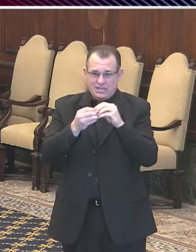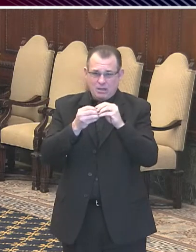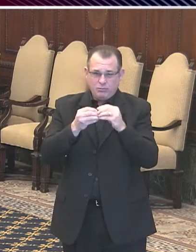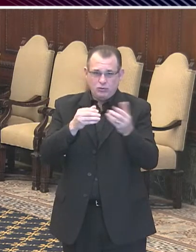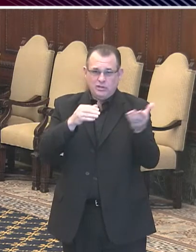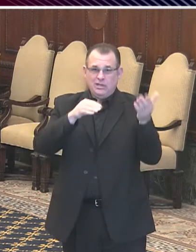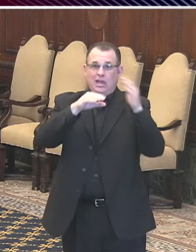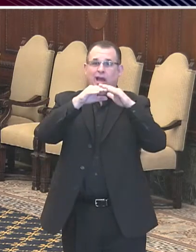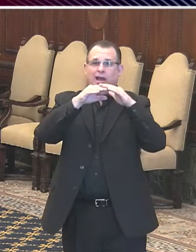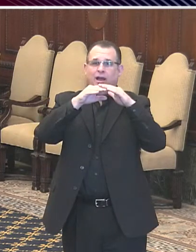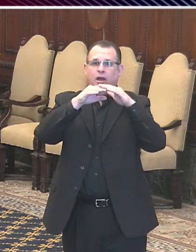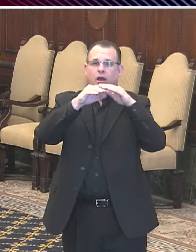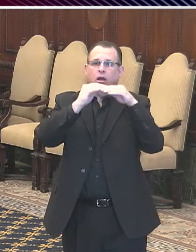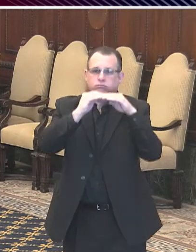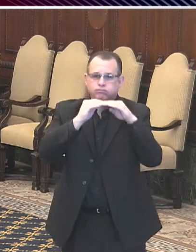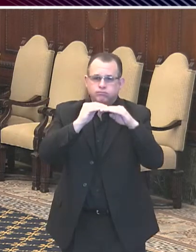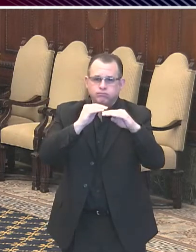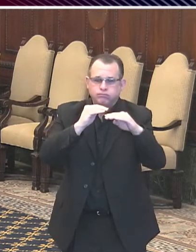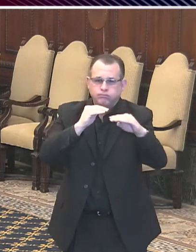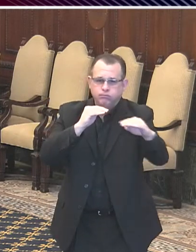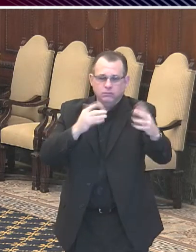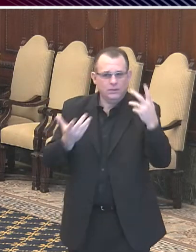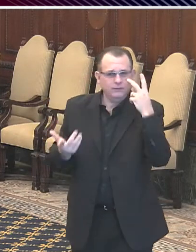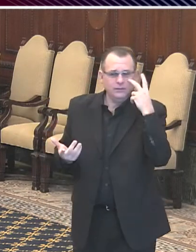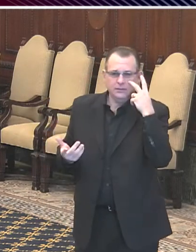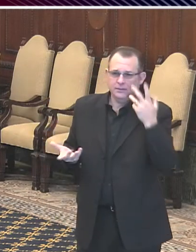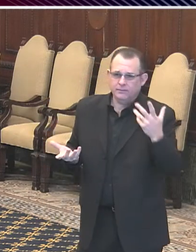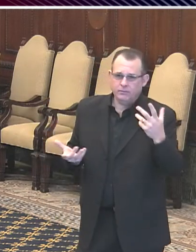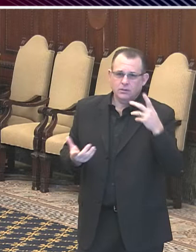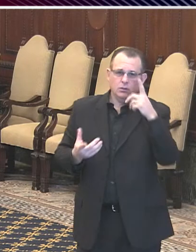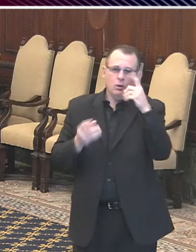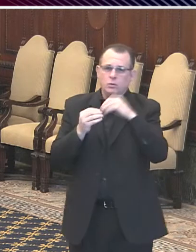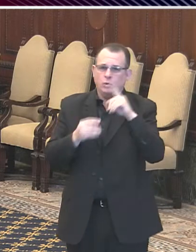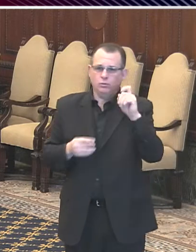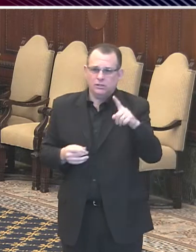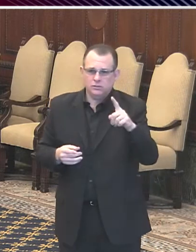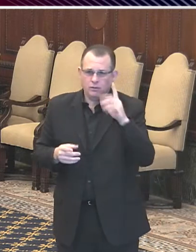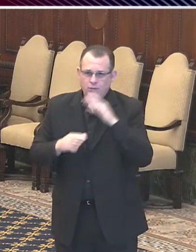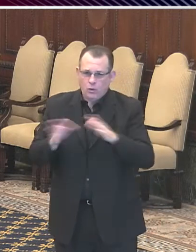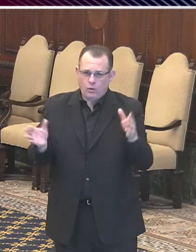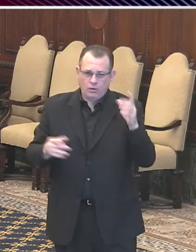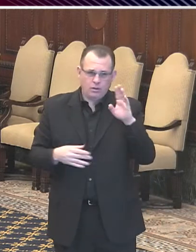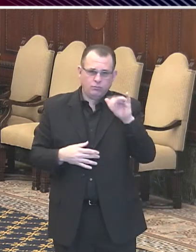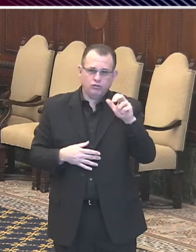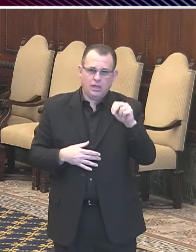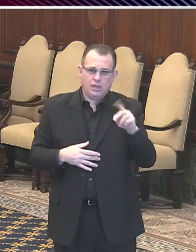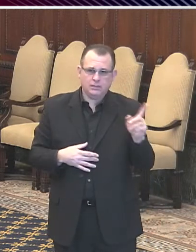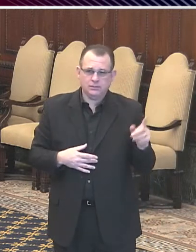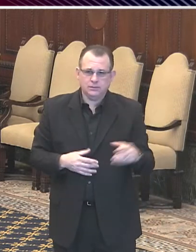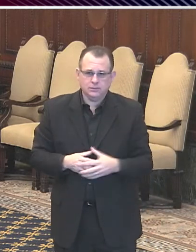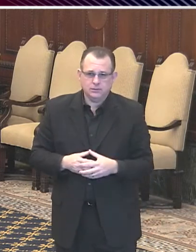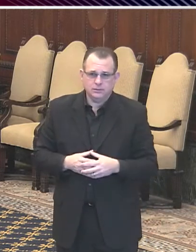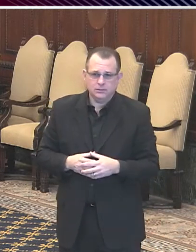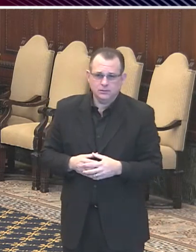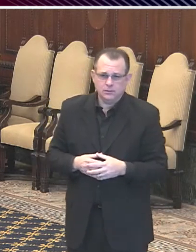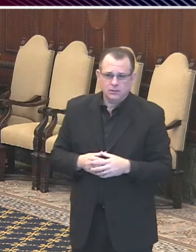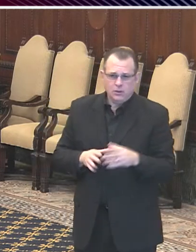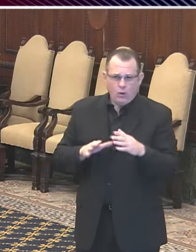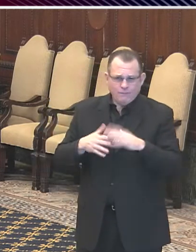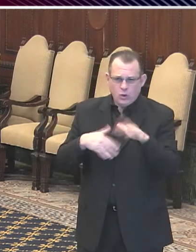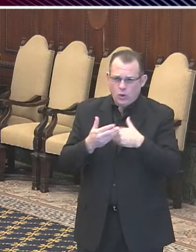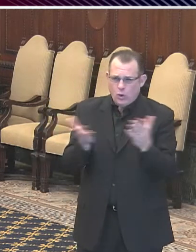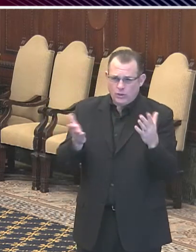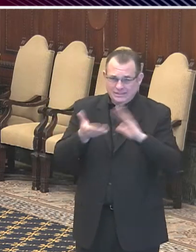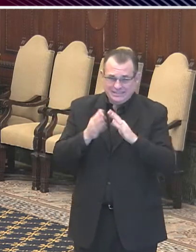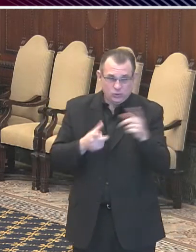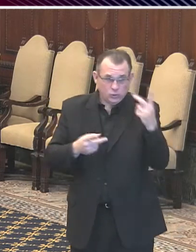Okay, thank you. And I have one more question, if I'm allowed. Just overall crime down overall in the city, are you seeing that? And